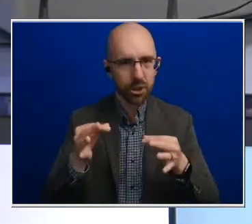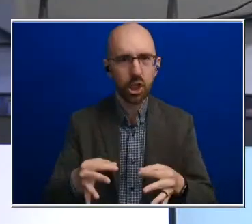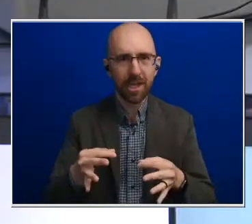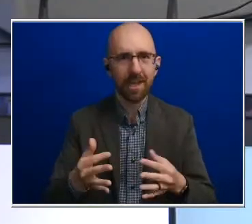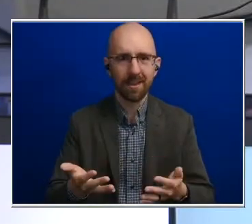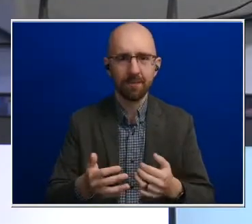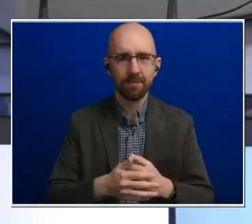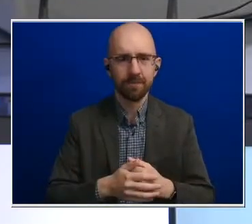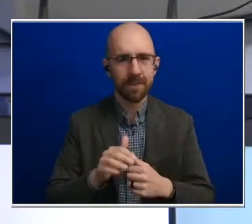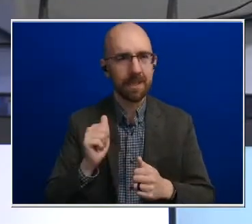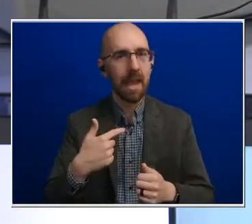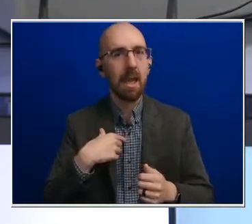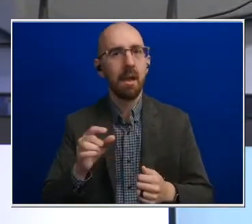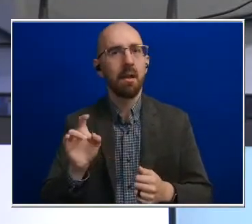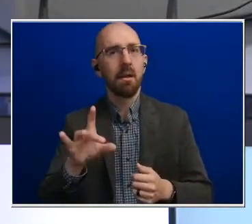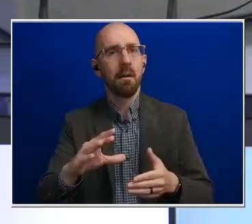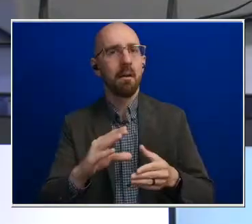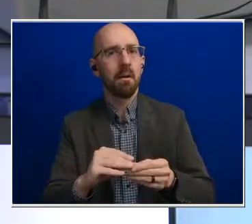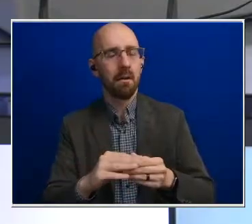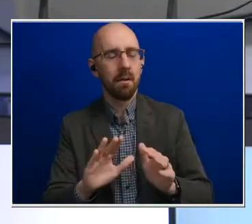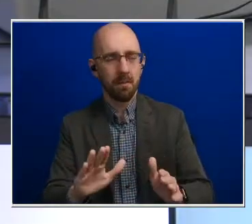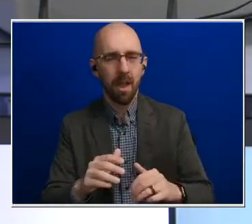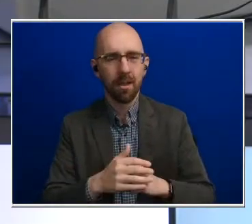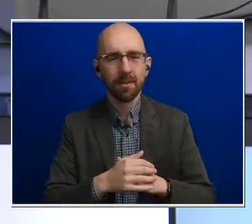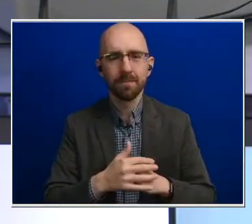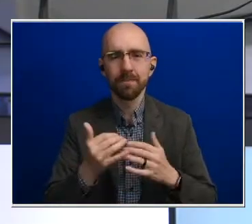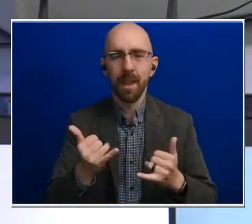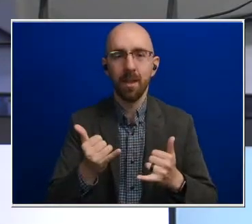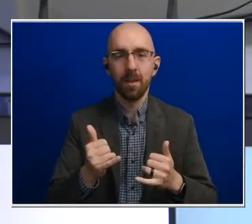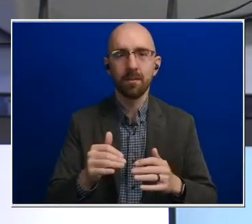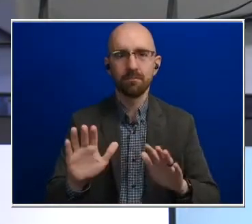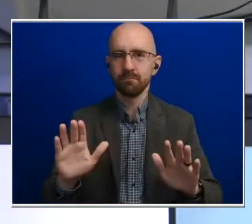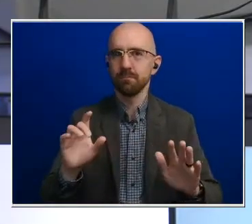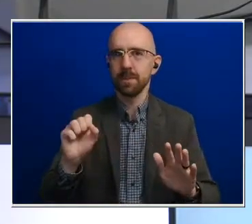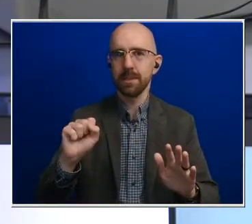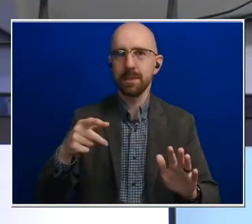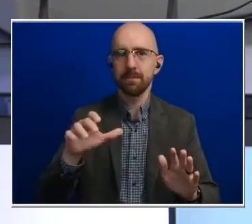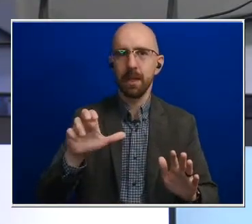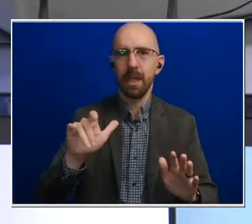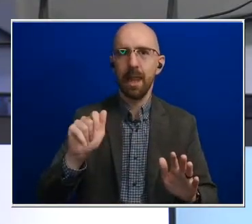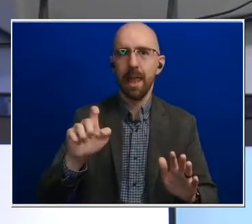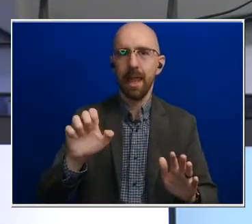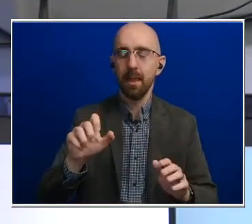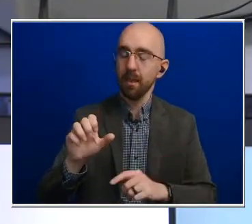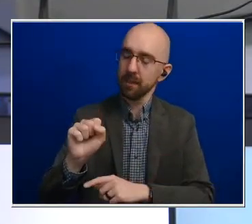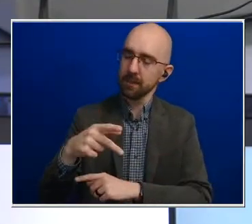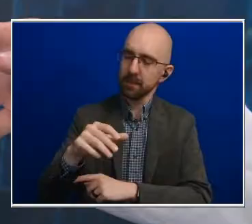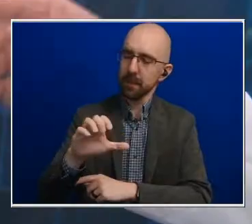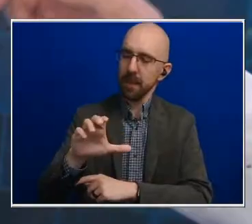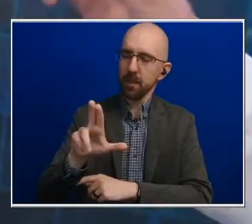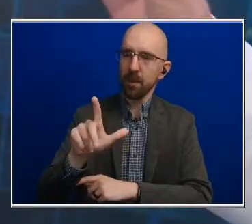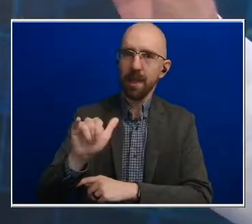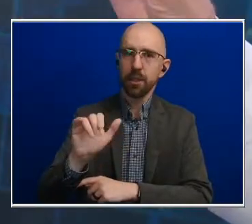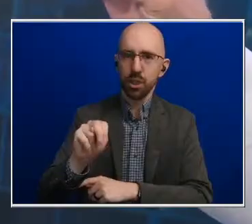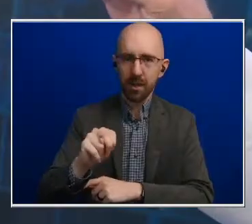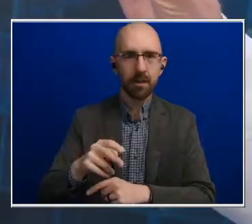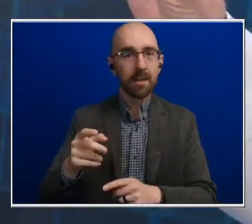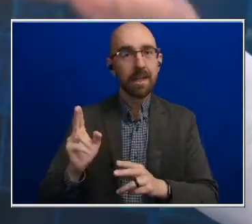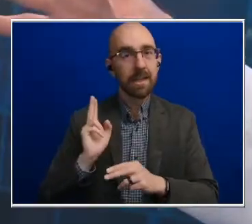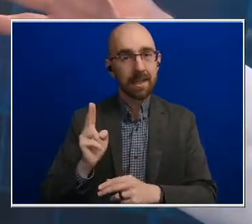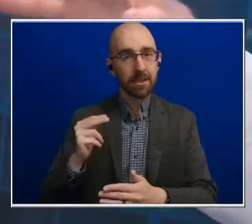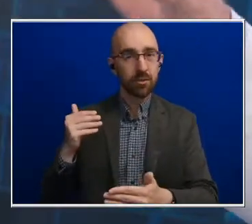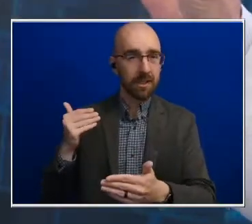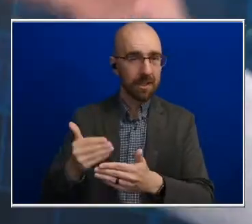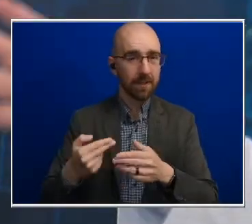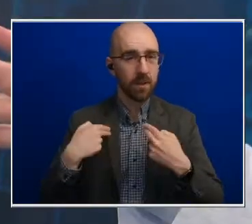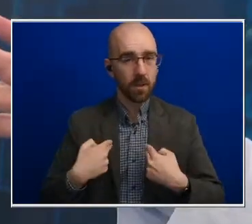for a second? Yes, please. Okay, here we go. Now, pure speculation, not science, but if you look back over the history of mankind, the earliest